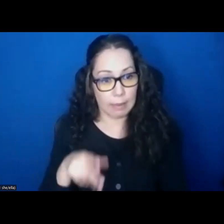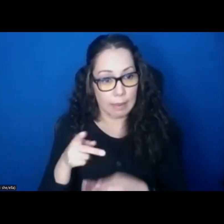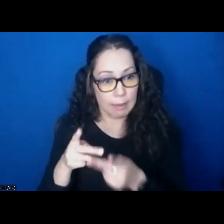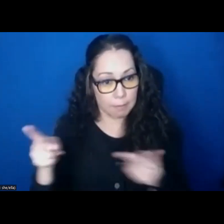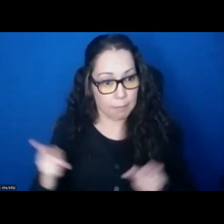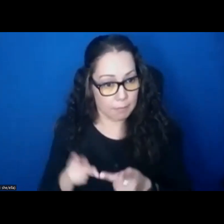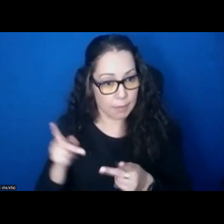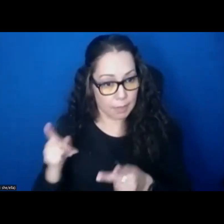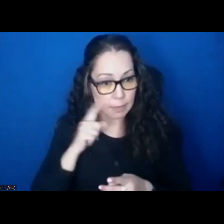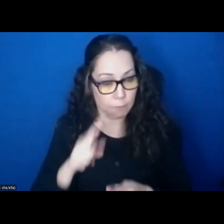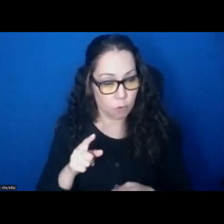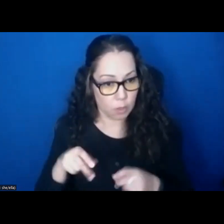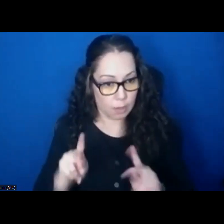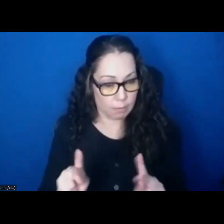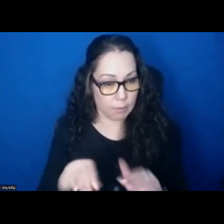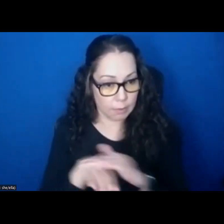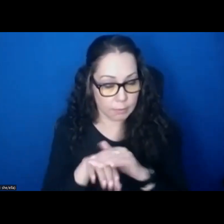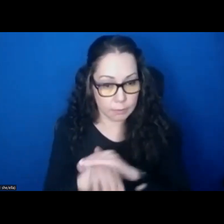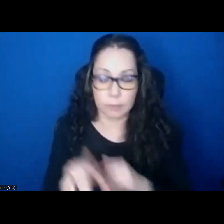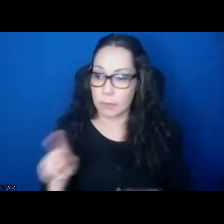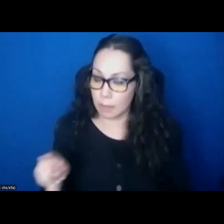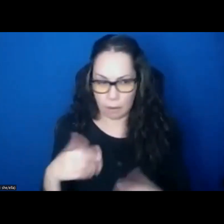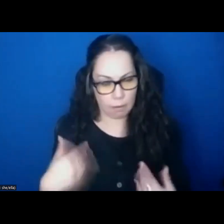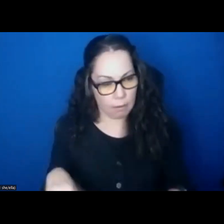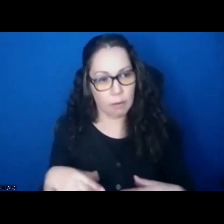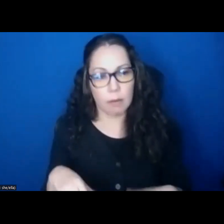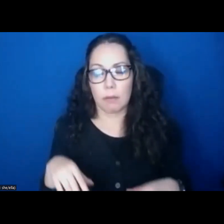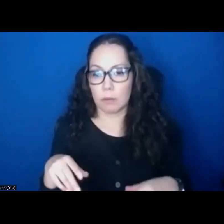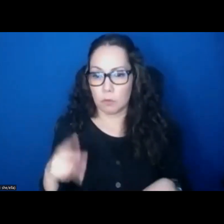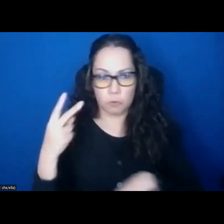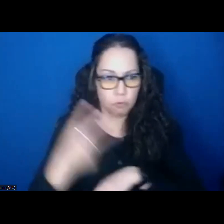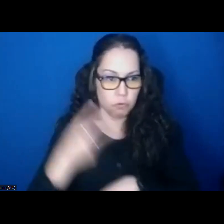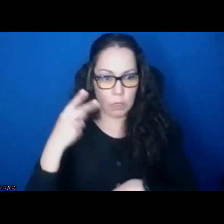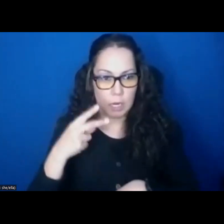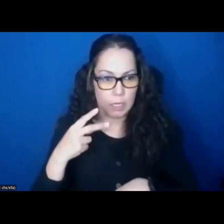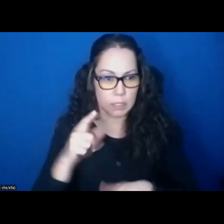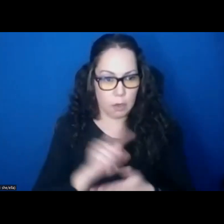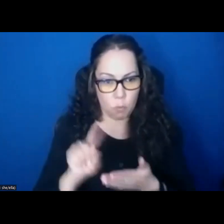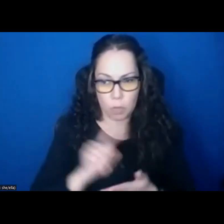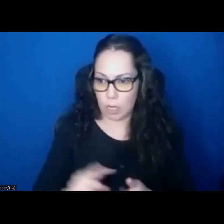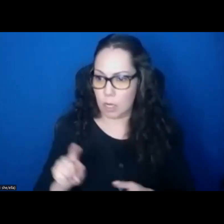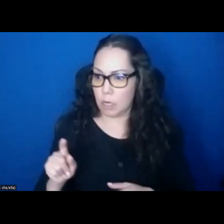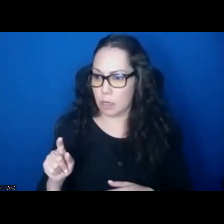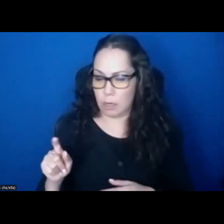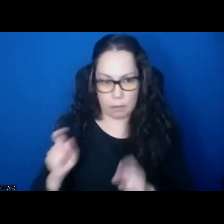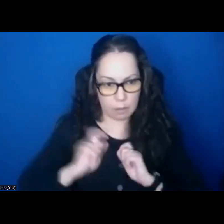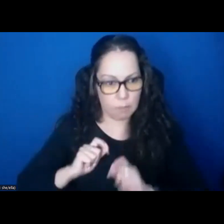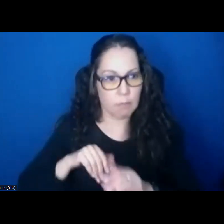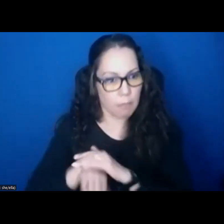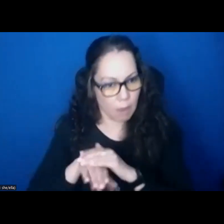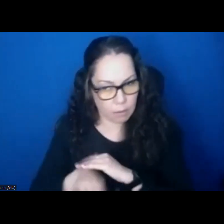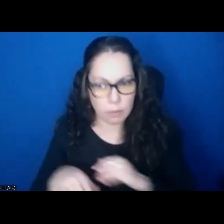to her in the privacy of her own room two full days a week. Soon later, that turned into daily visits